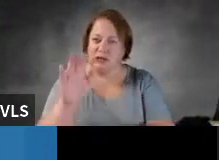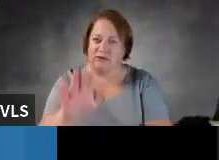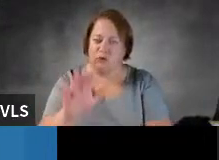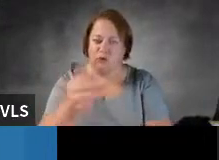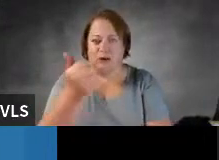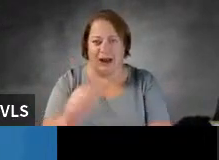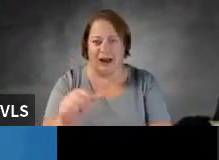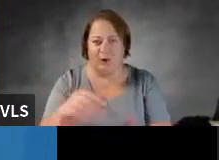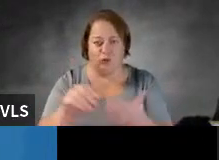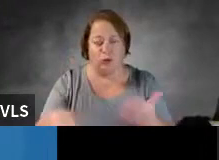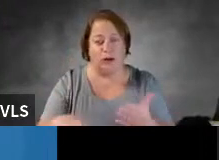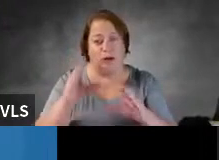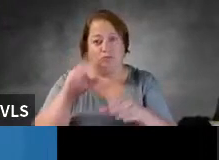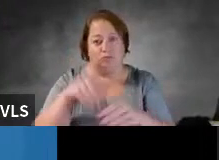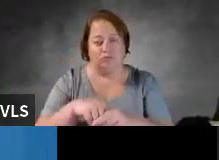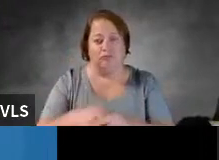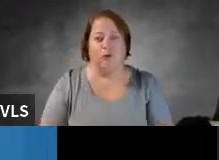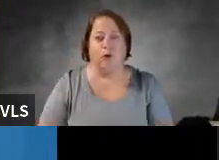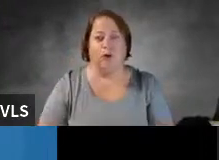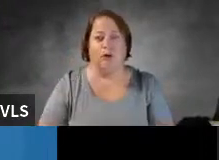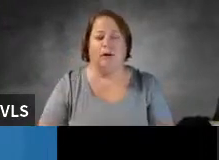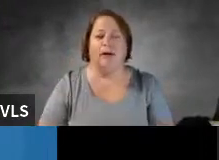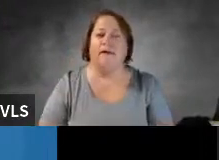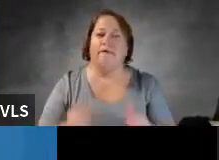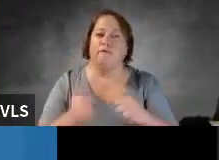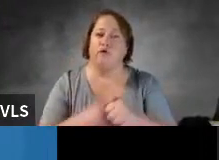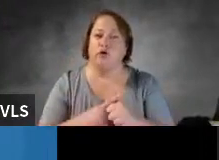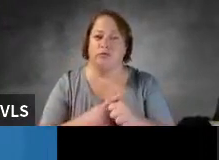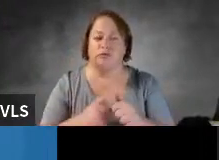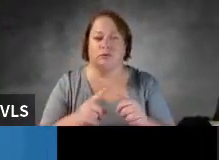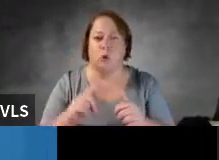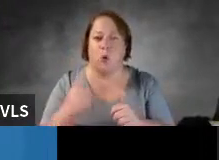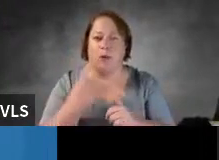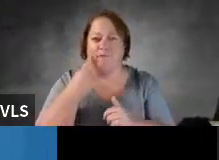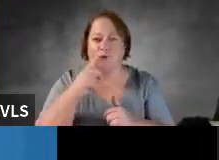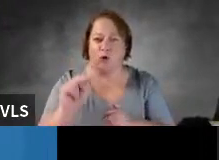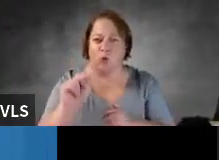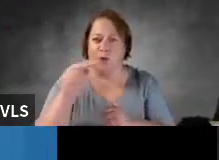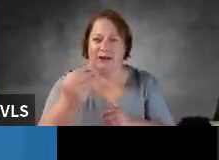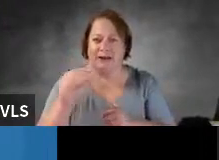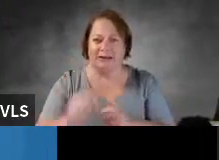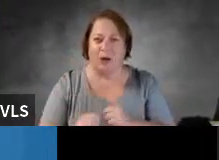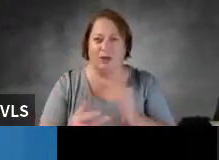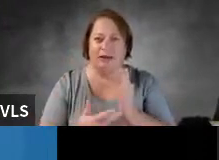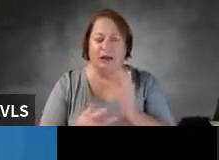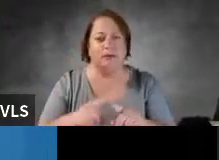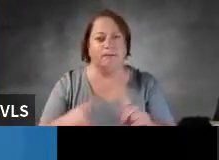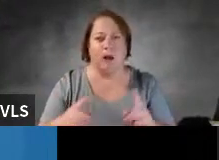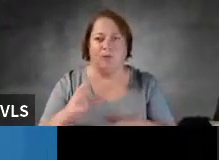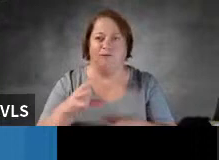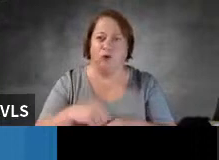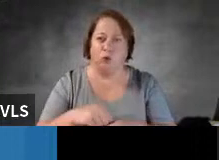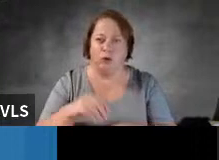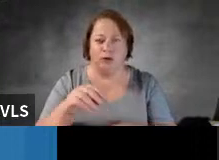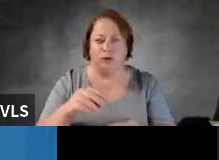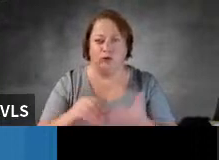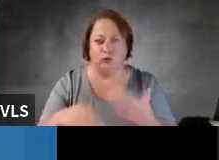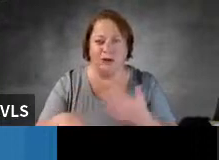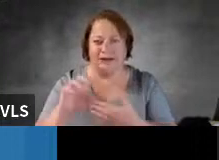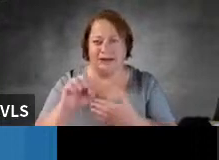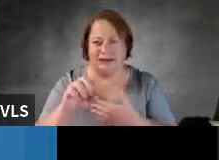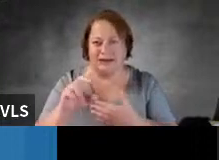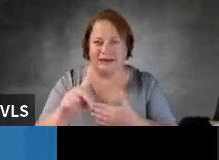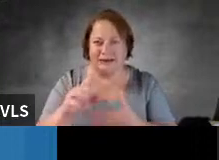to participate. Initially, this was just for North and South Tech, but we've actually broadened it to students at SSD schools and the VSP program are